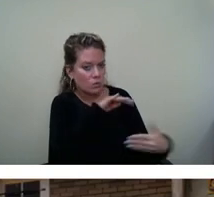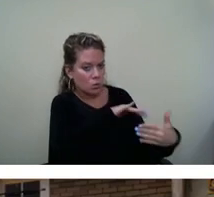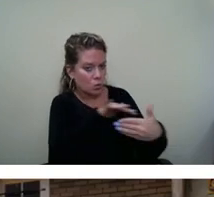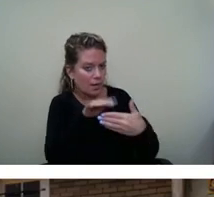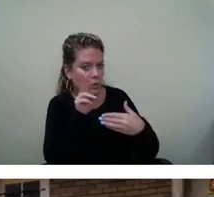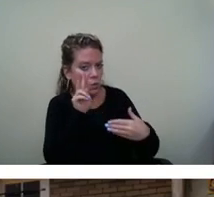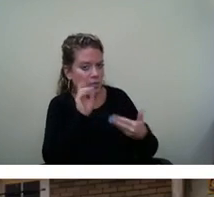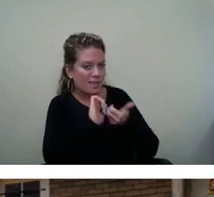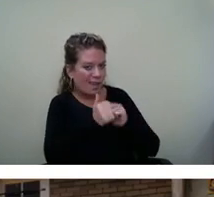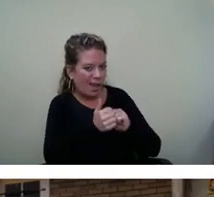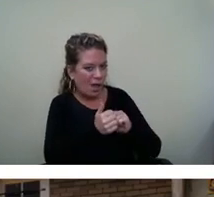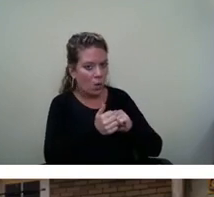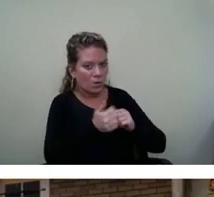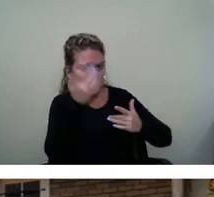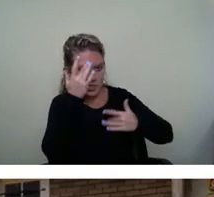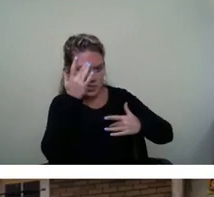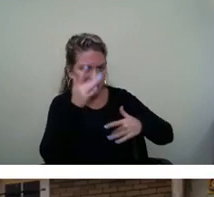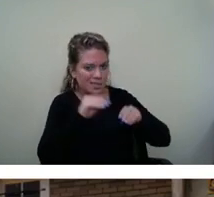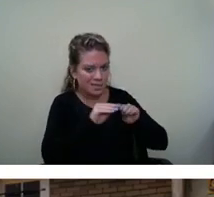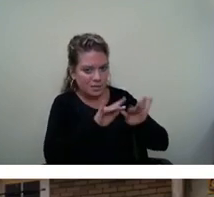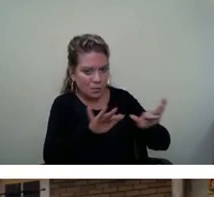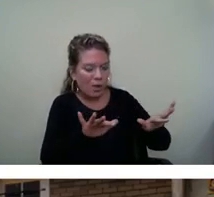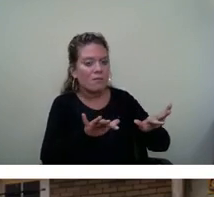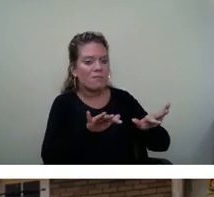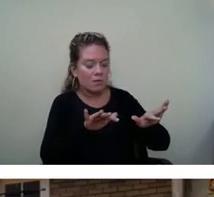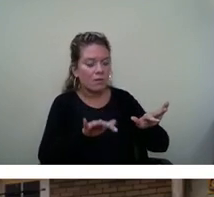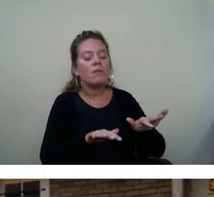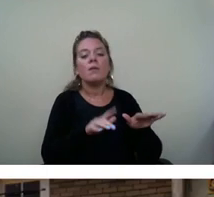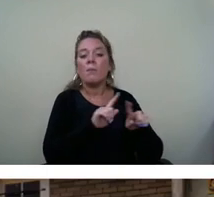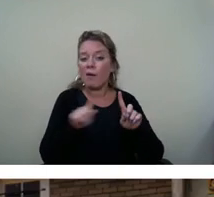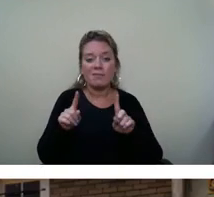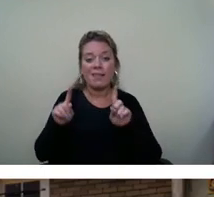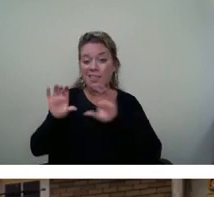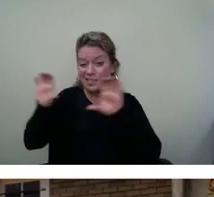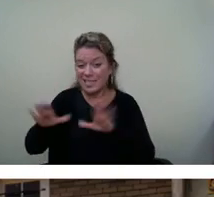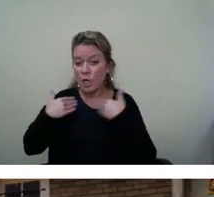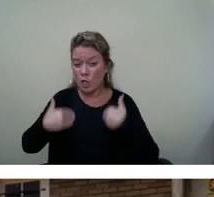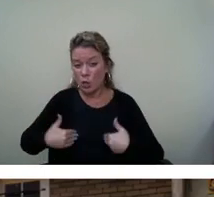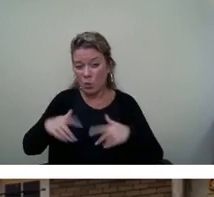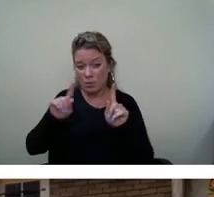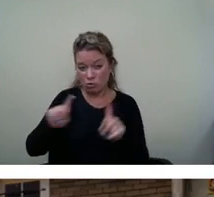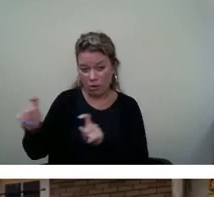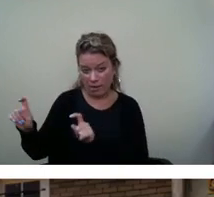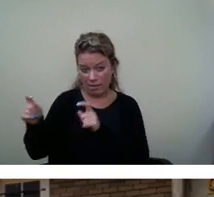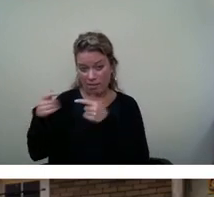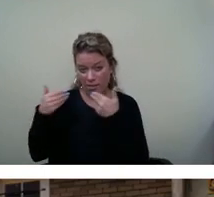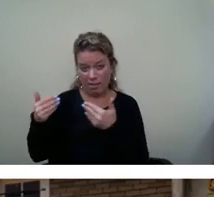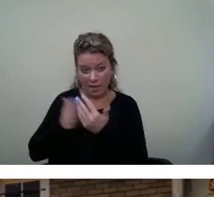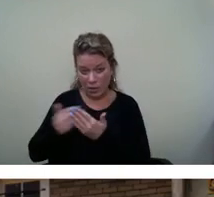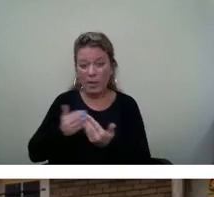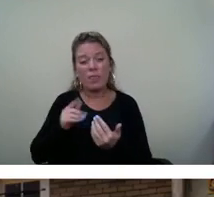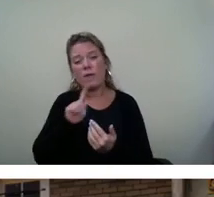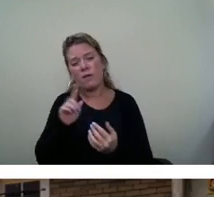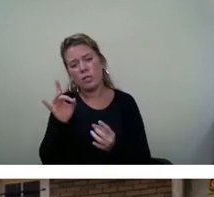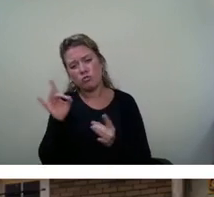is. But they did this human trial anyway. And the very traumatic